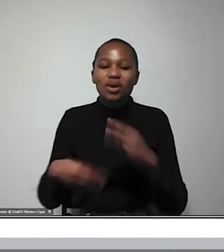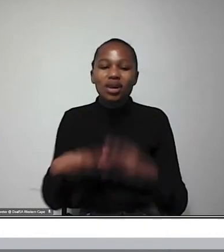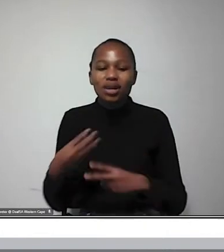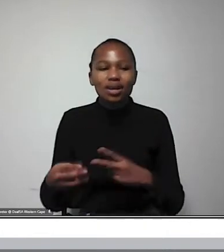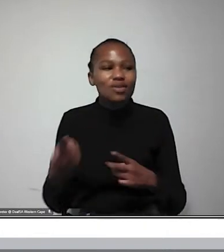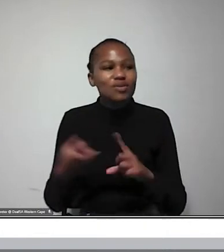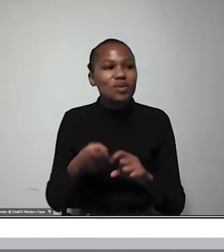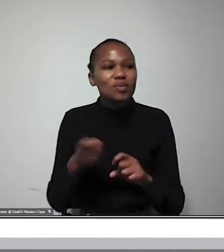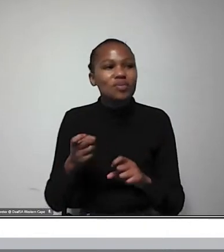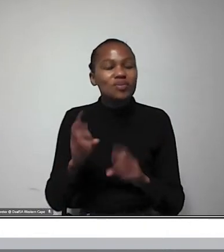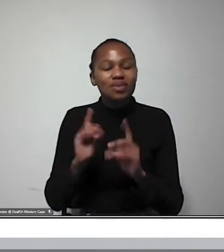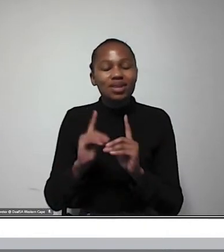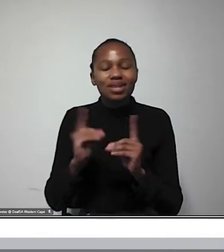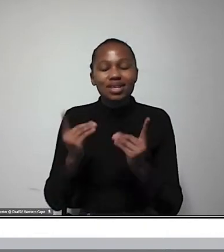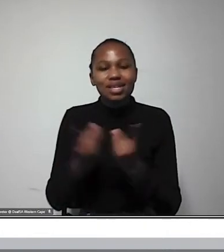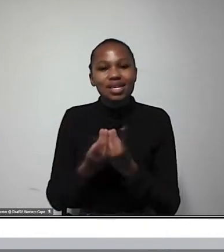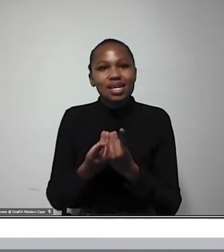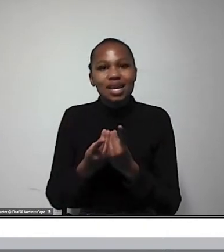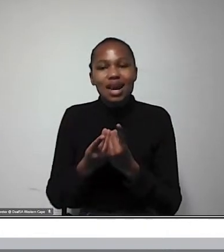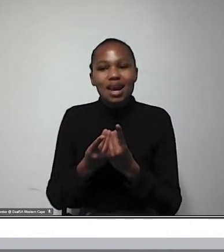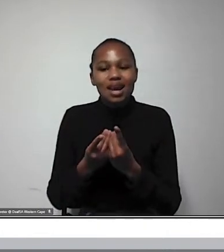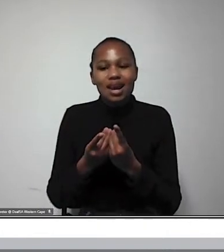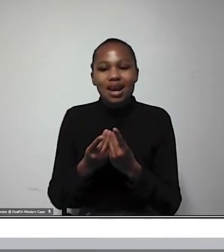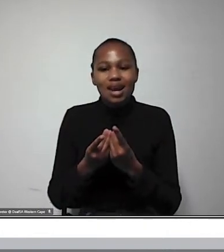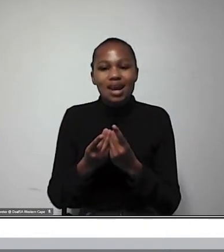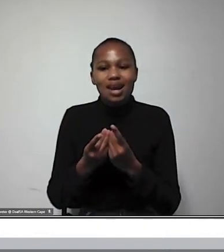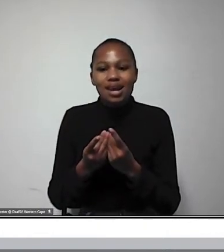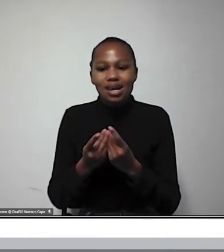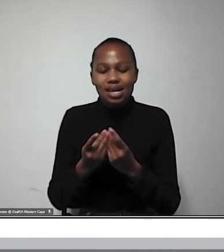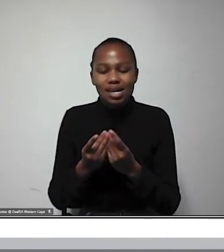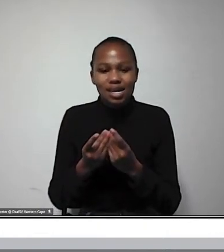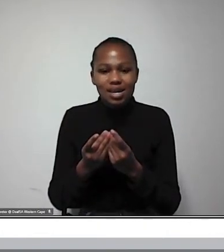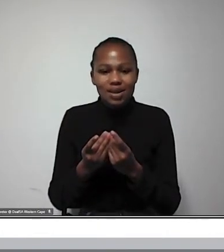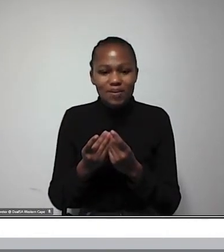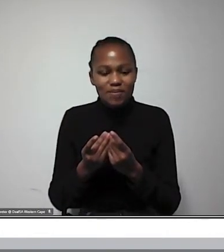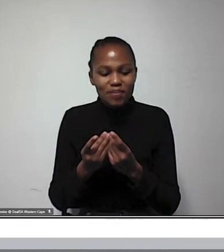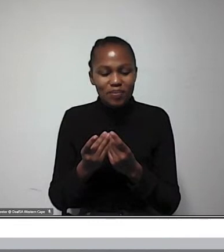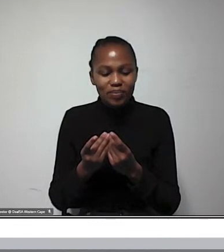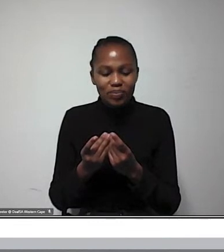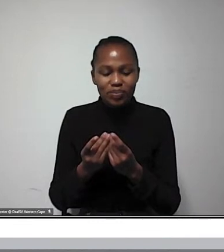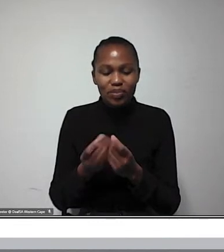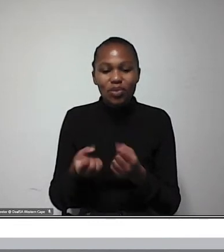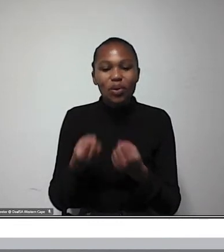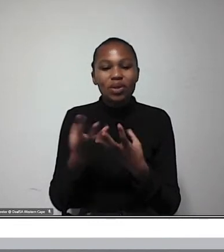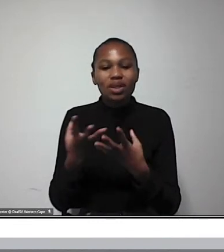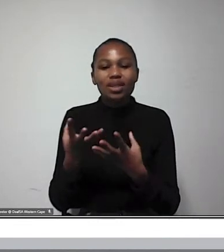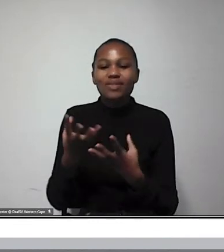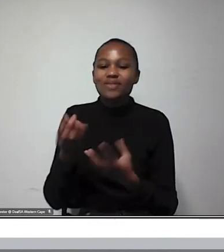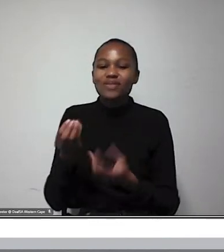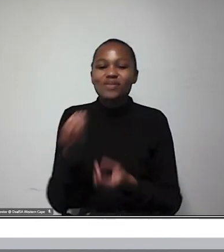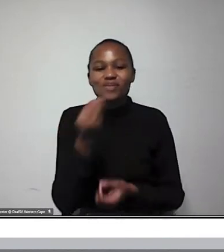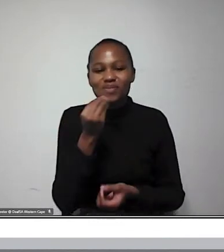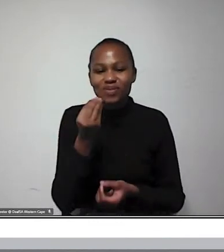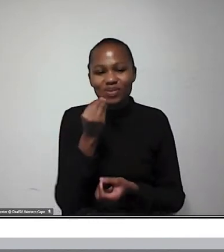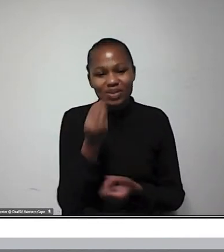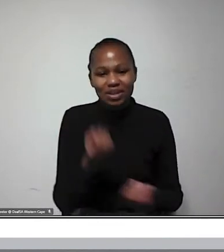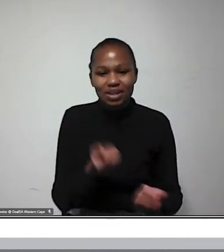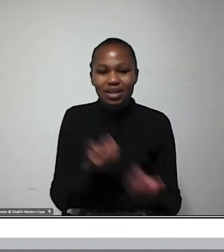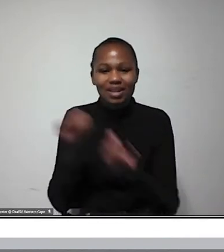Department, and particularly our producers of goods, our exporters of